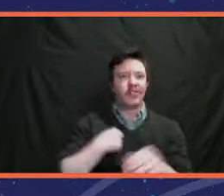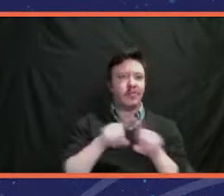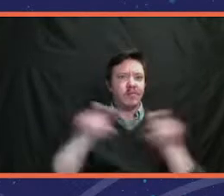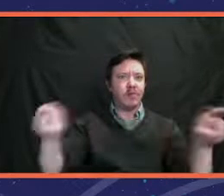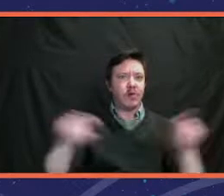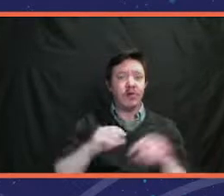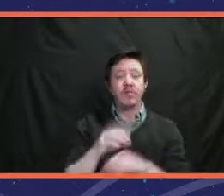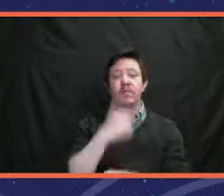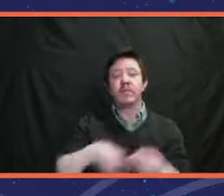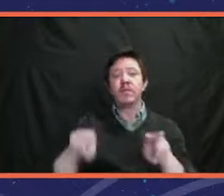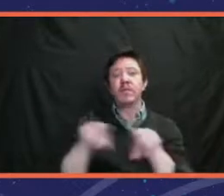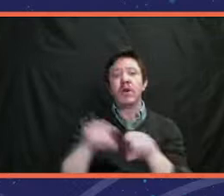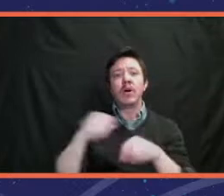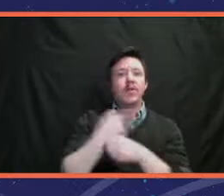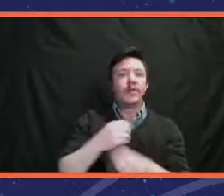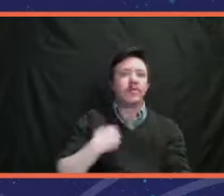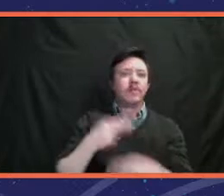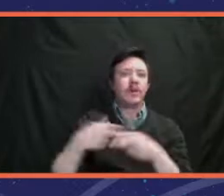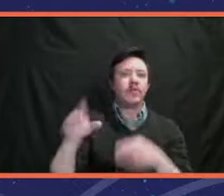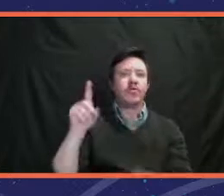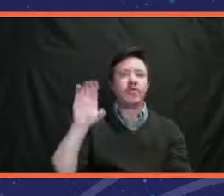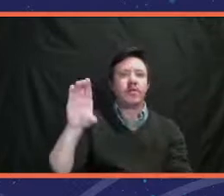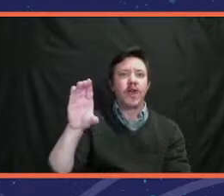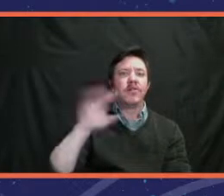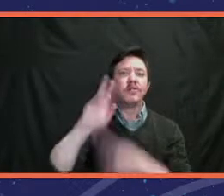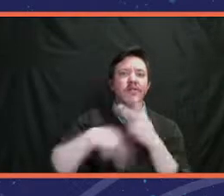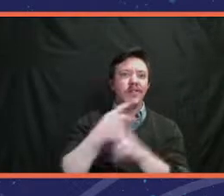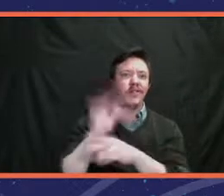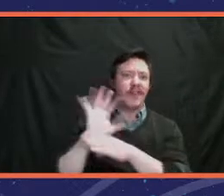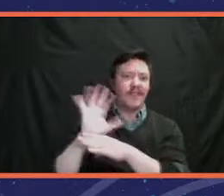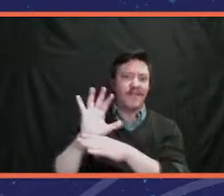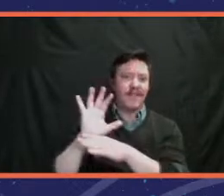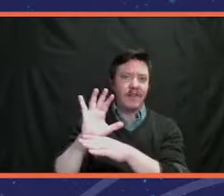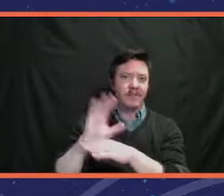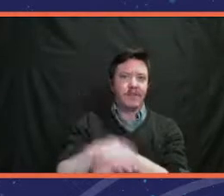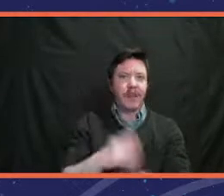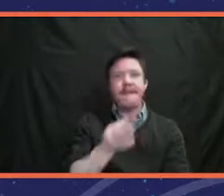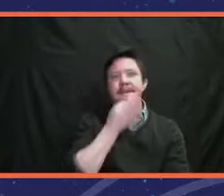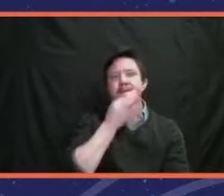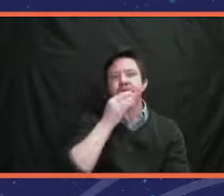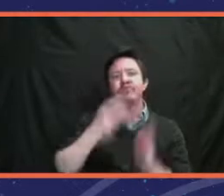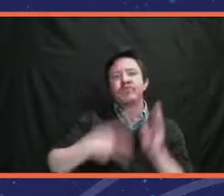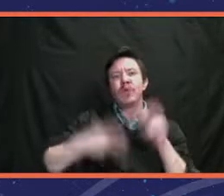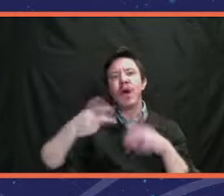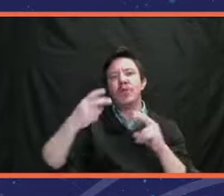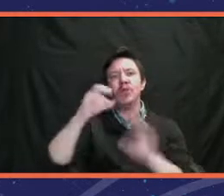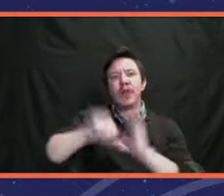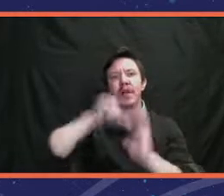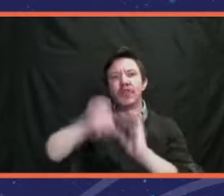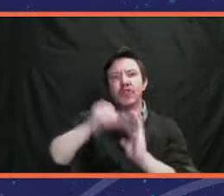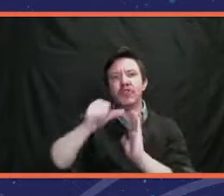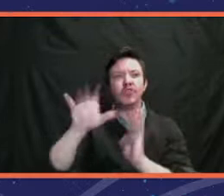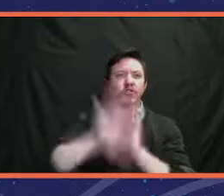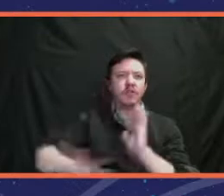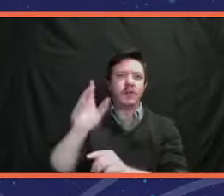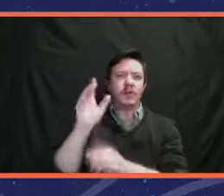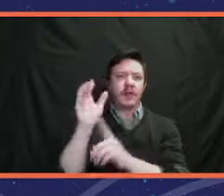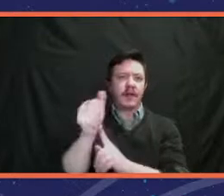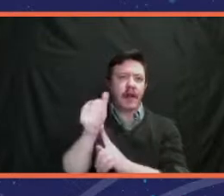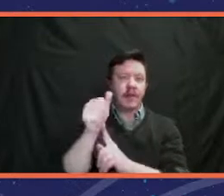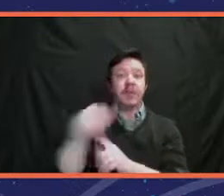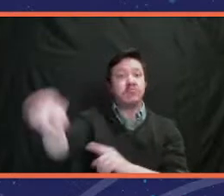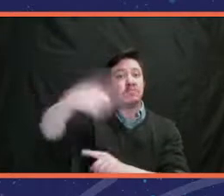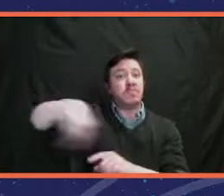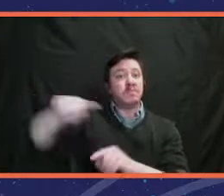short documentary style film that's soon to be posted on YouTube that's around 10 minutes long, where the local creatives came together and discussed